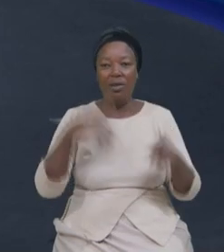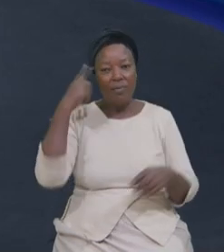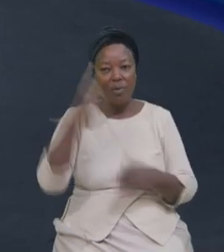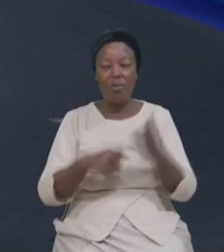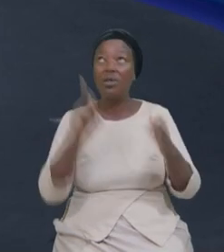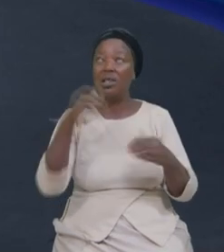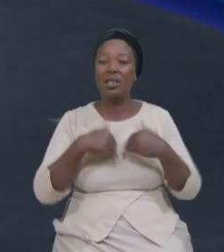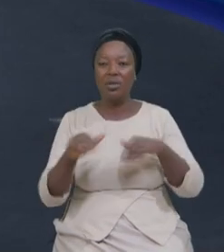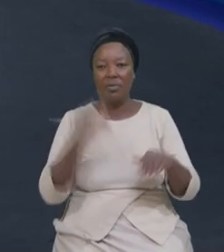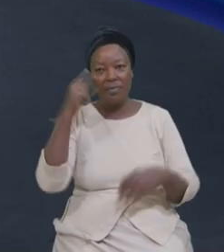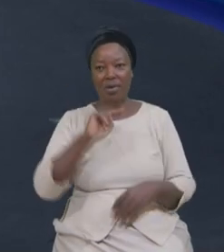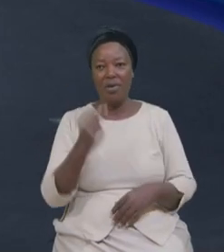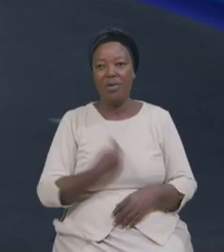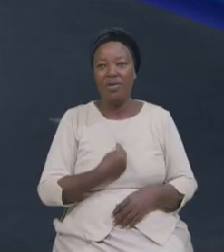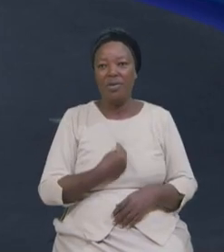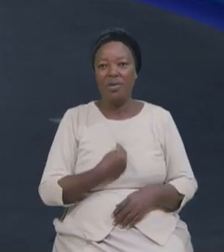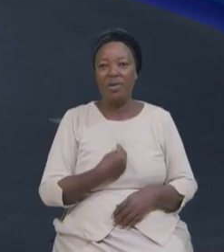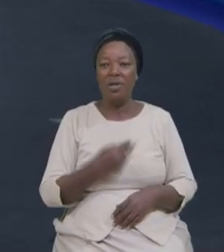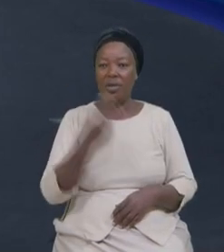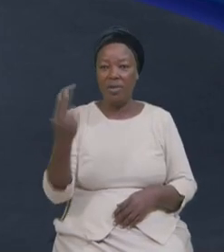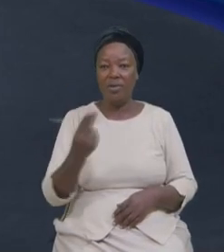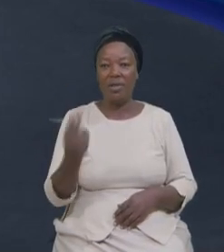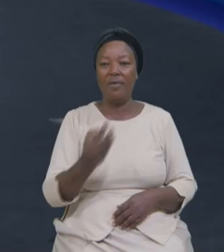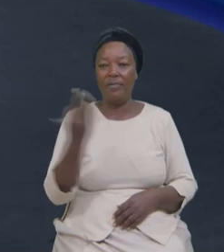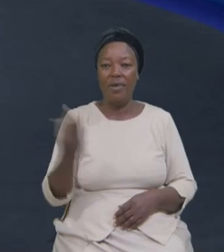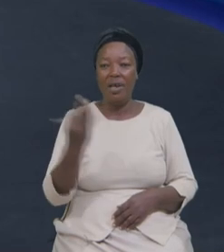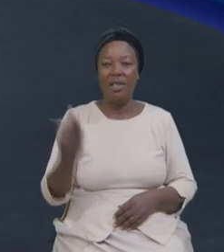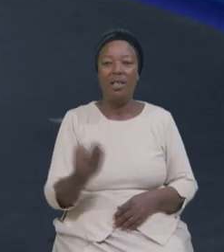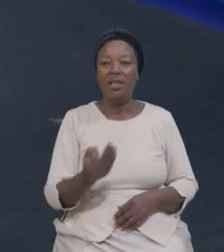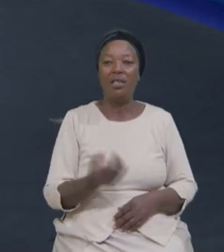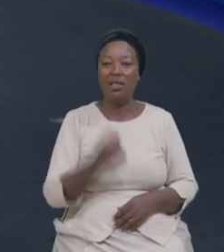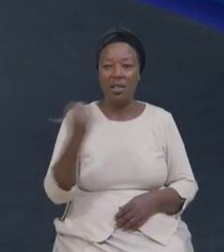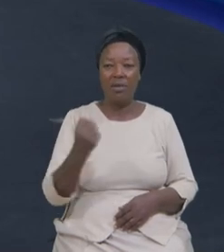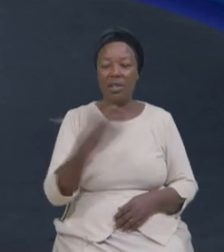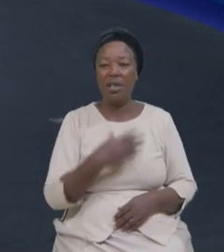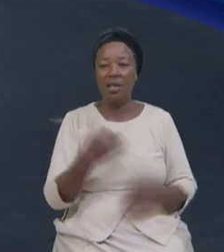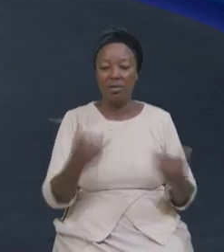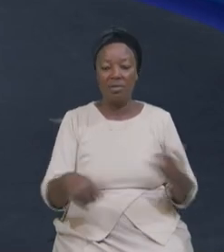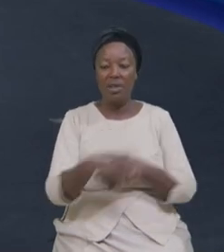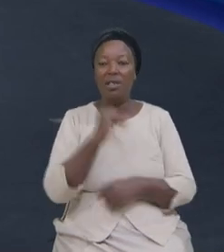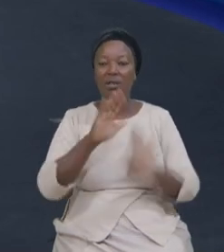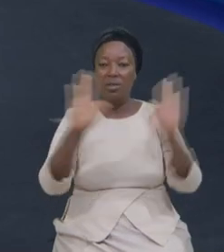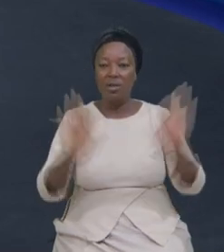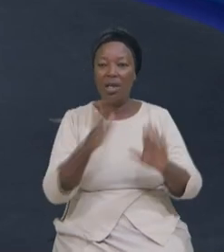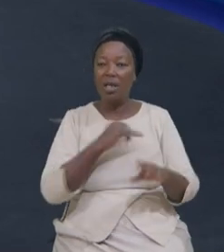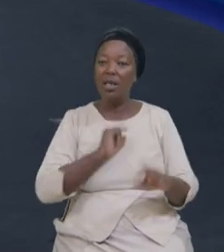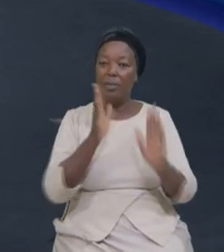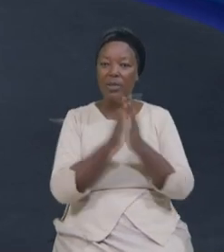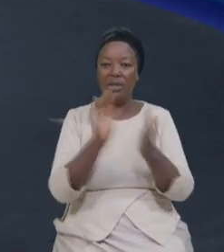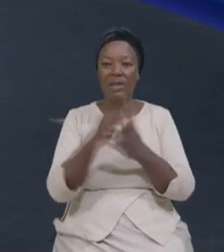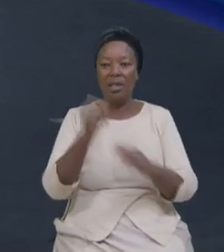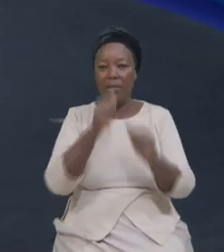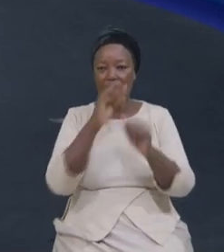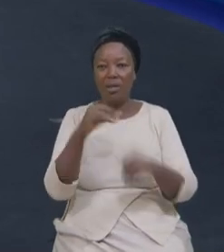already, Thursday, Friday, Saturday, and today, Sunday. And I pray that the blessing